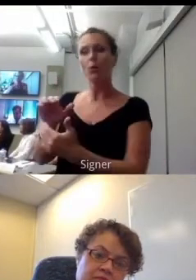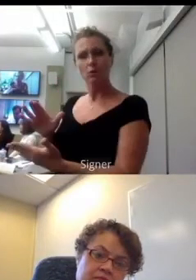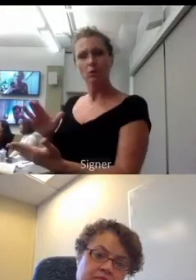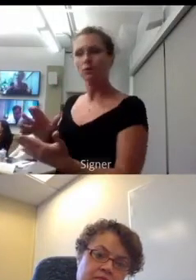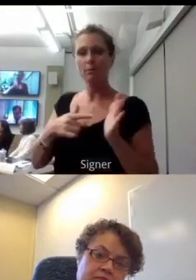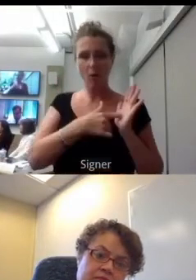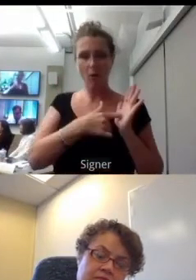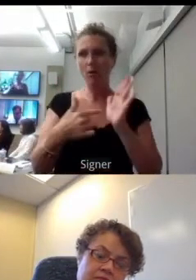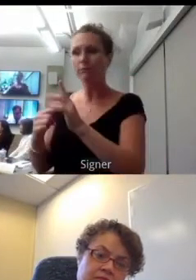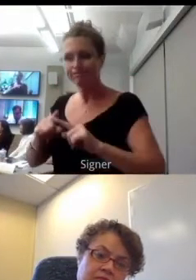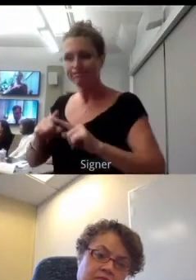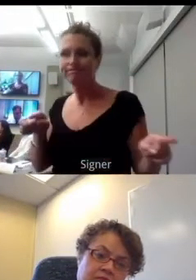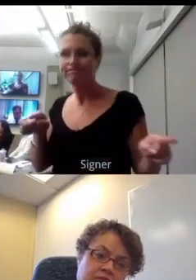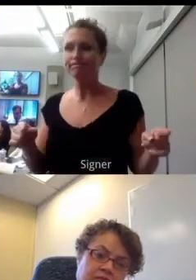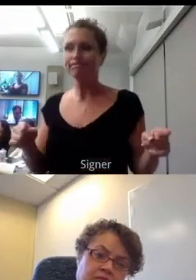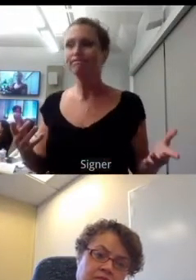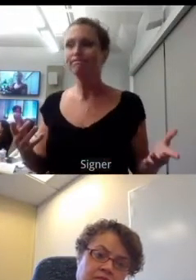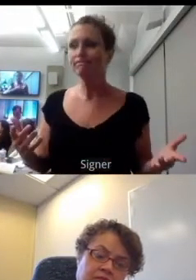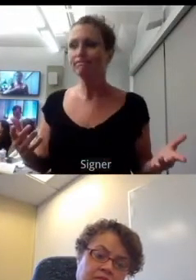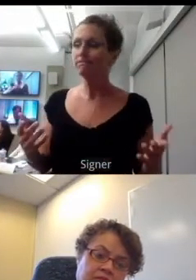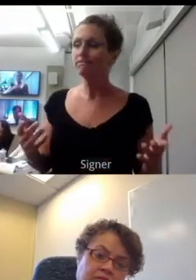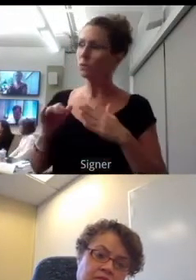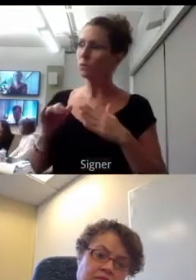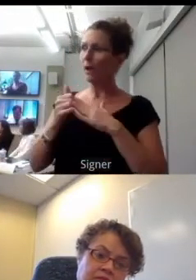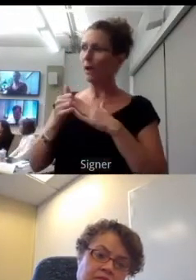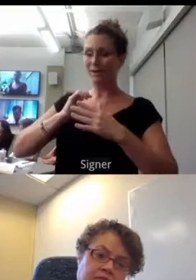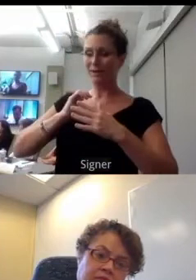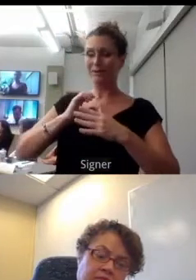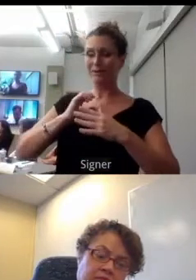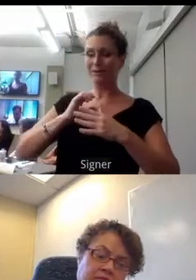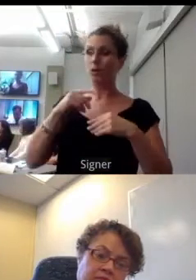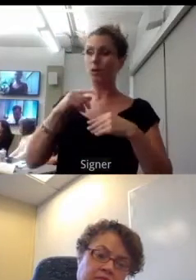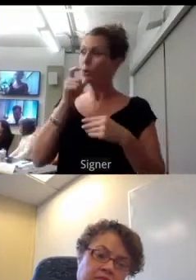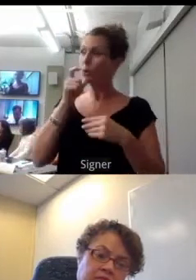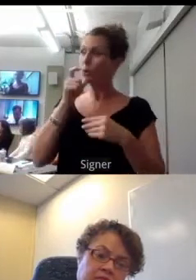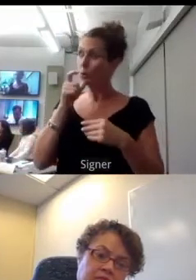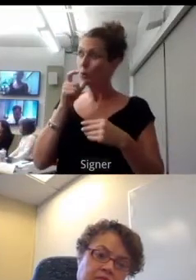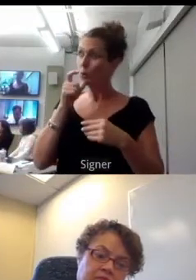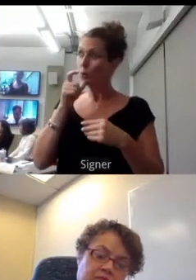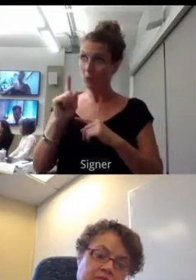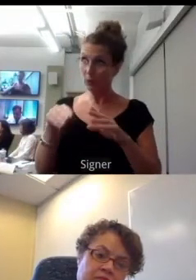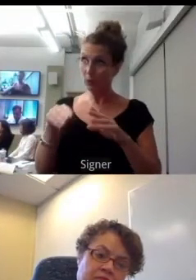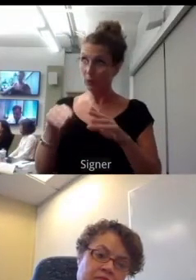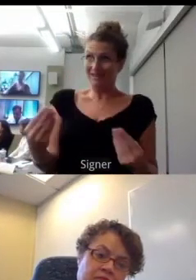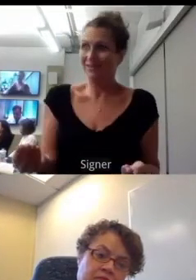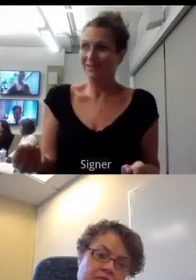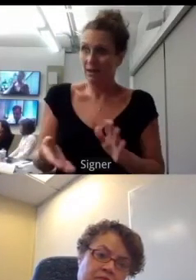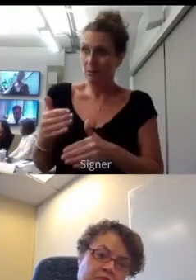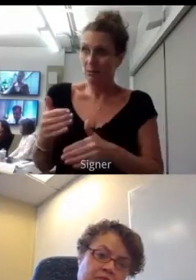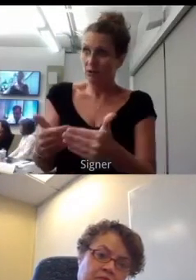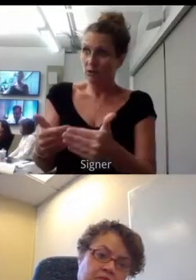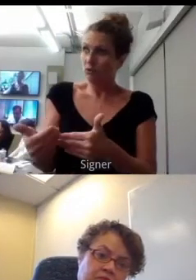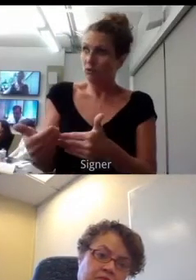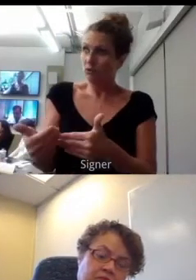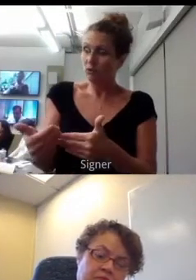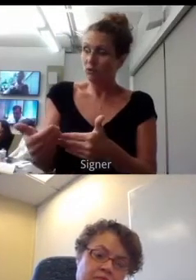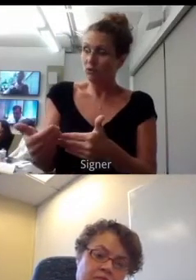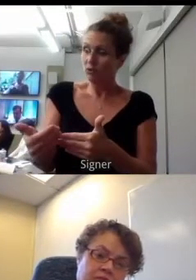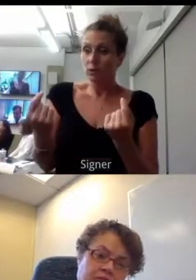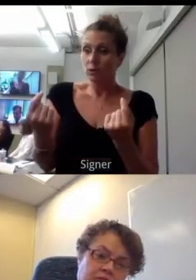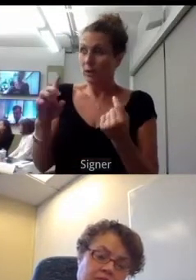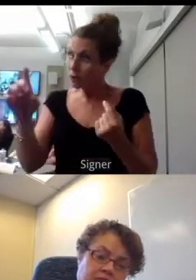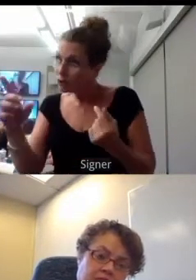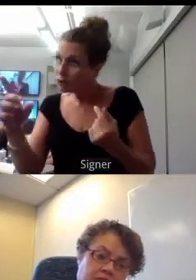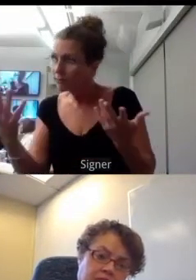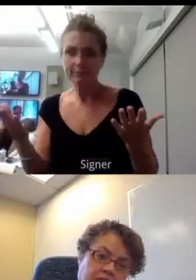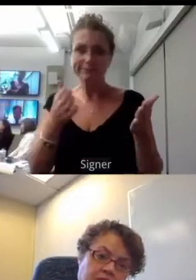these functions. Do we put public education in a government department? Do we put it in an advisory body? Do we put it